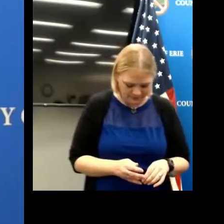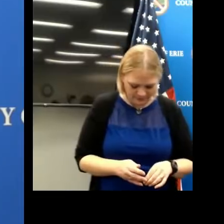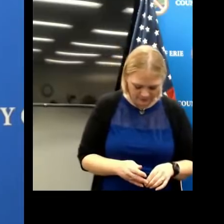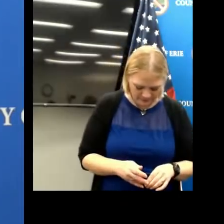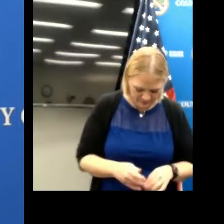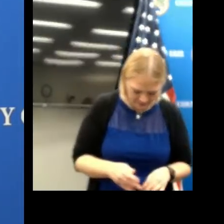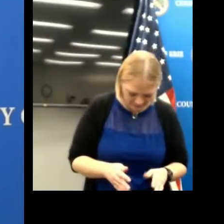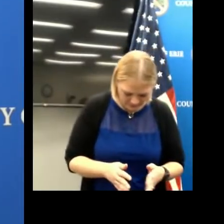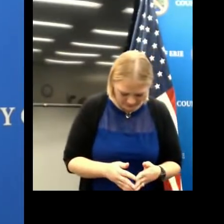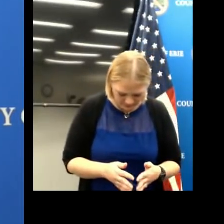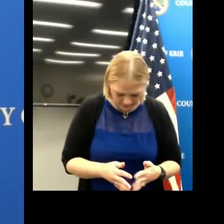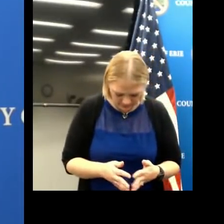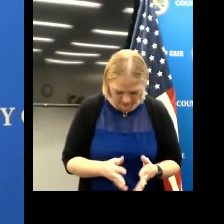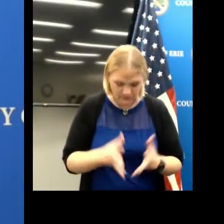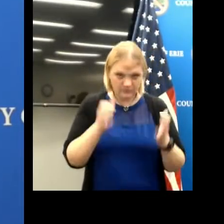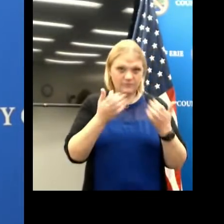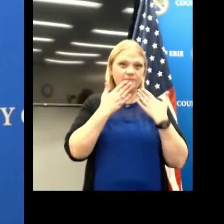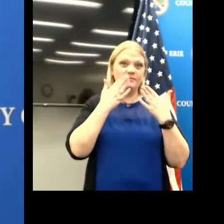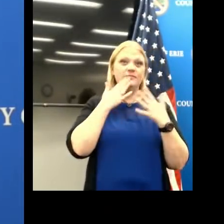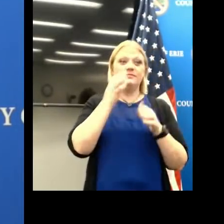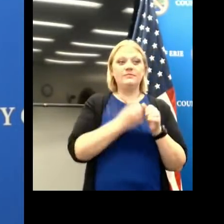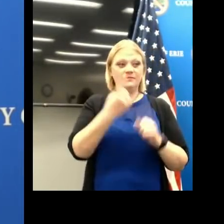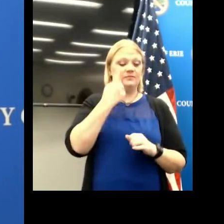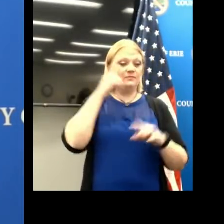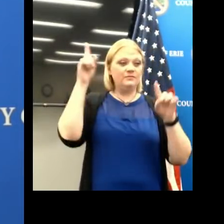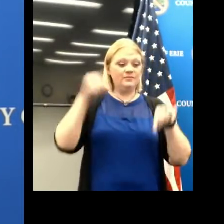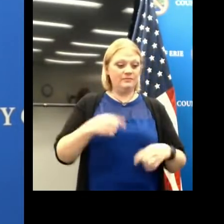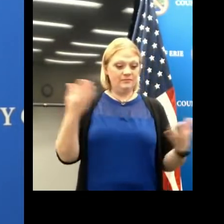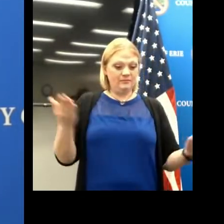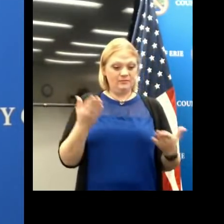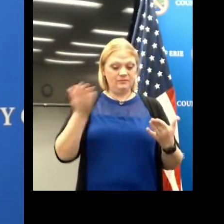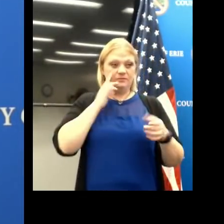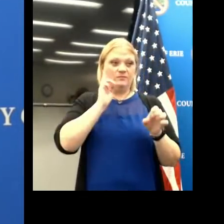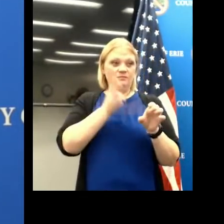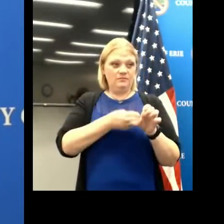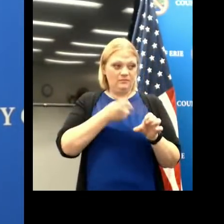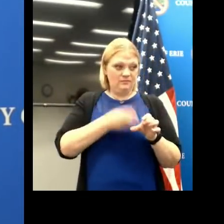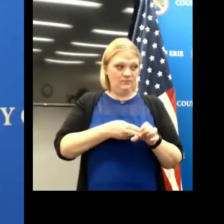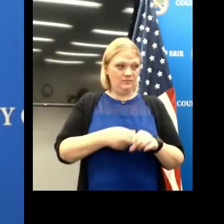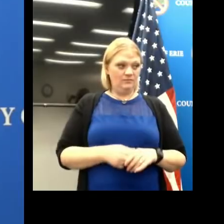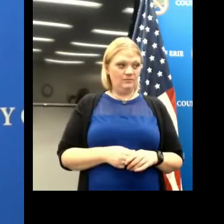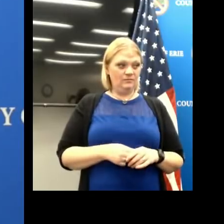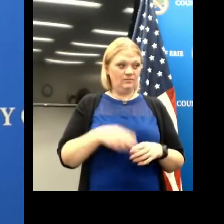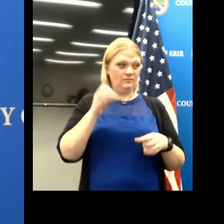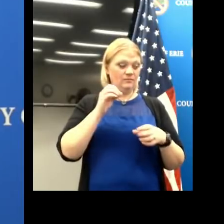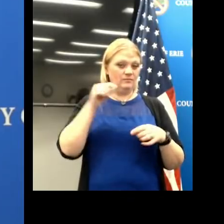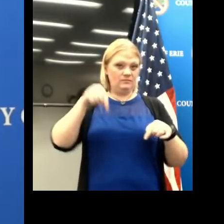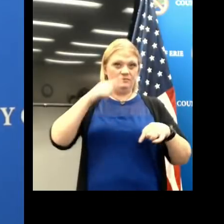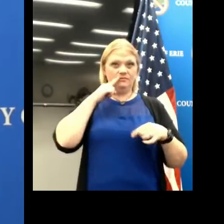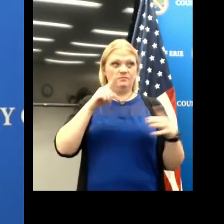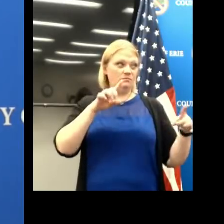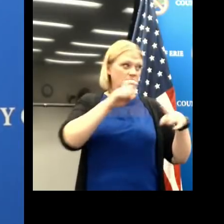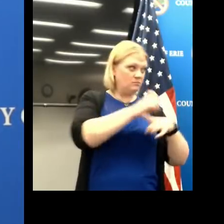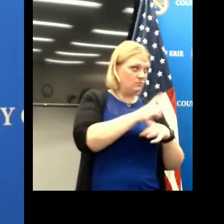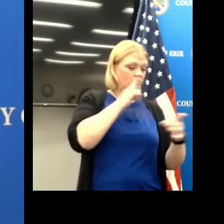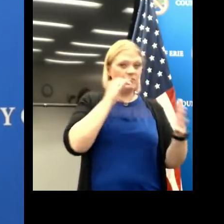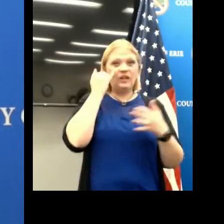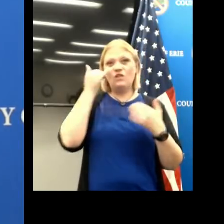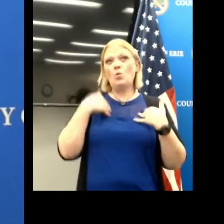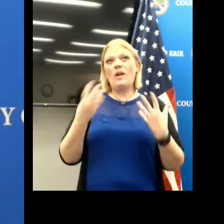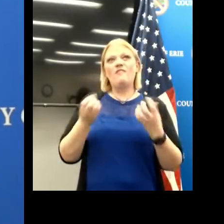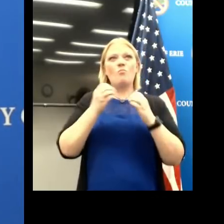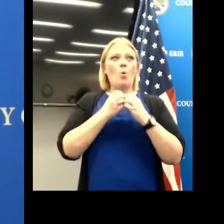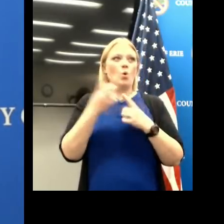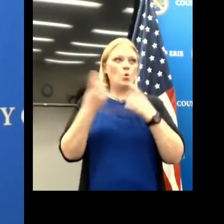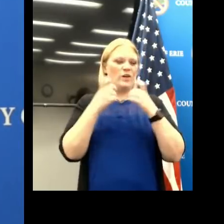I want to thank everyone for being here and participating in the call. If you have additional questions, you can